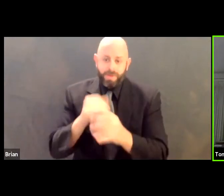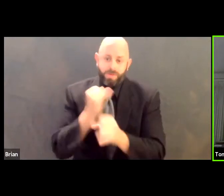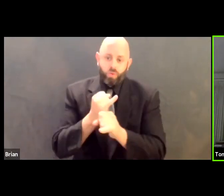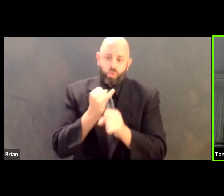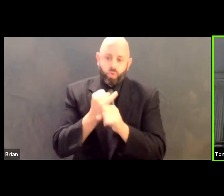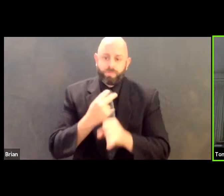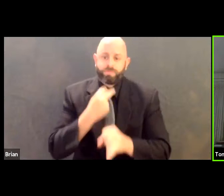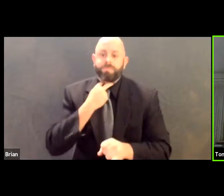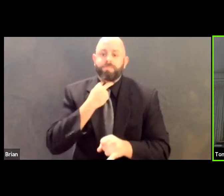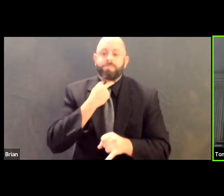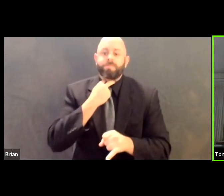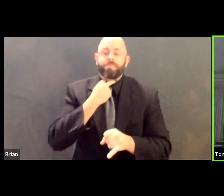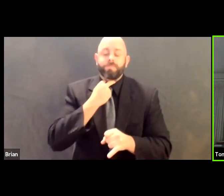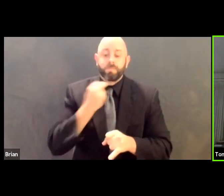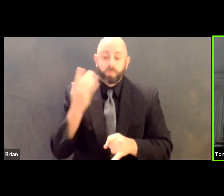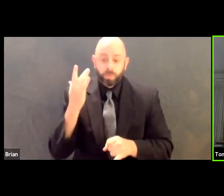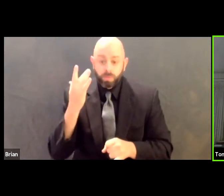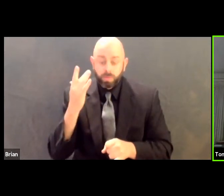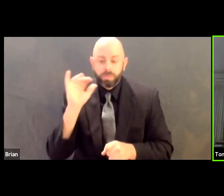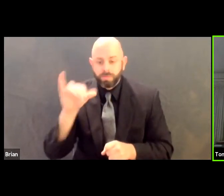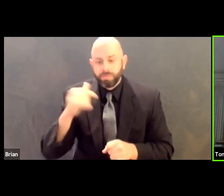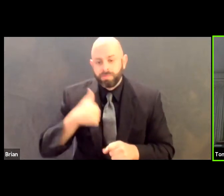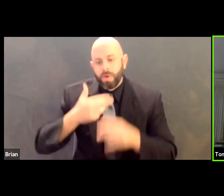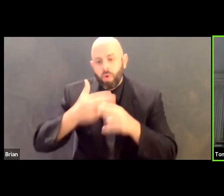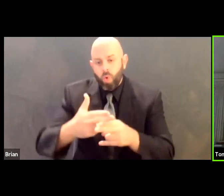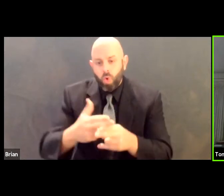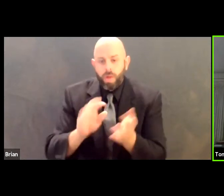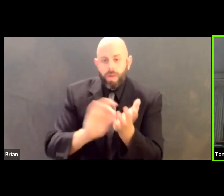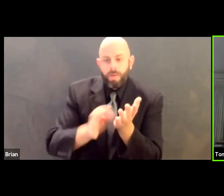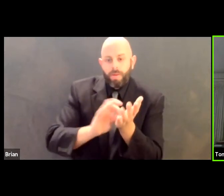a lot because of what I call the Medicaid bias,